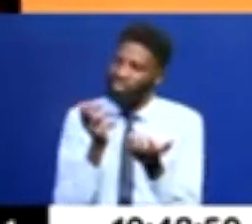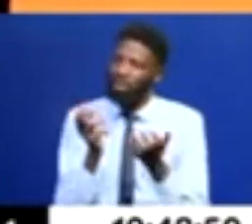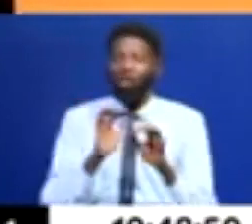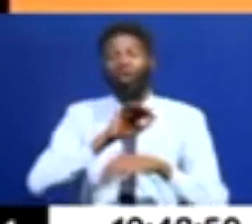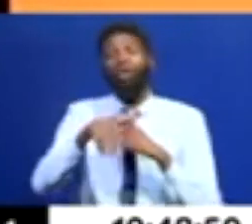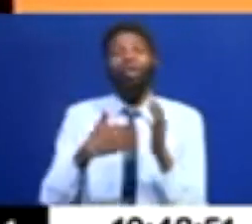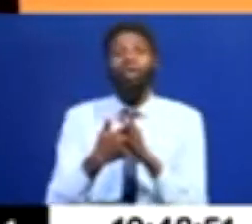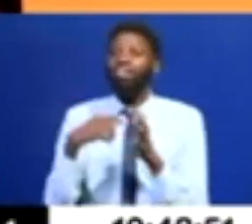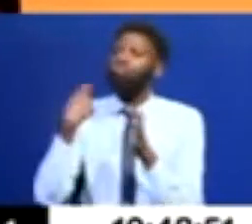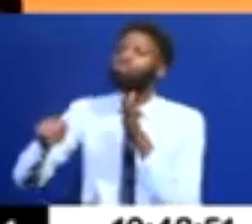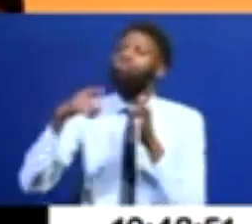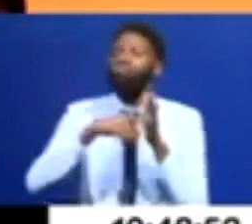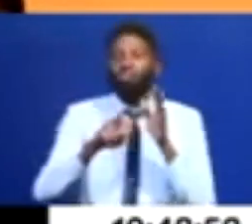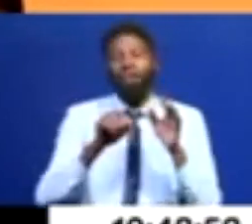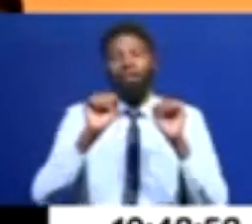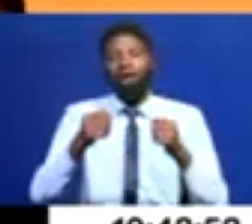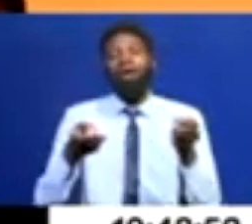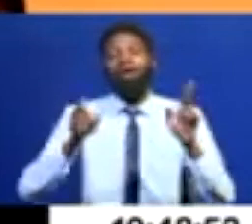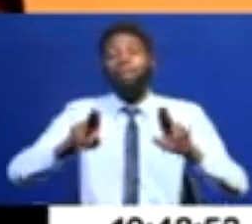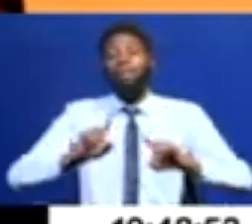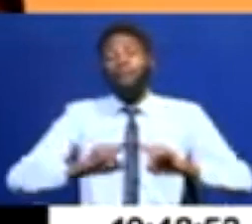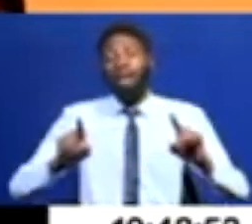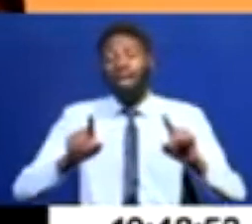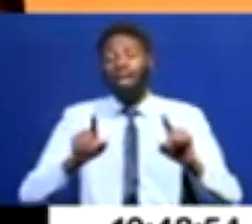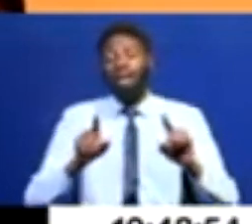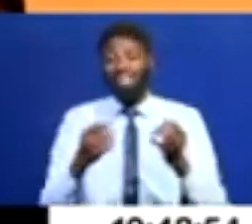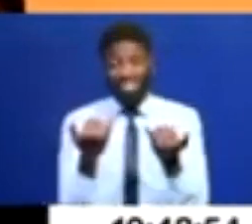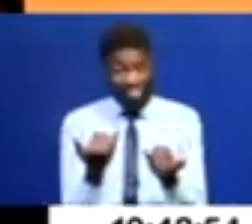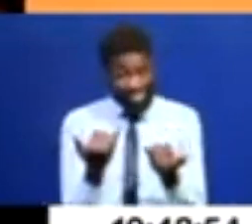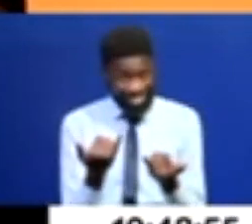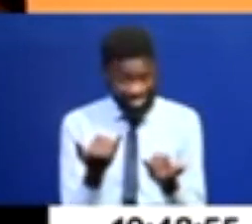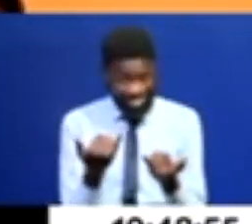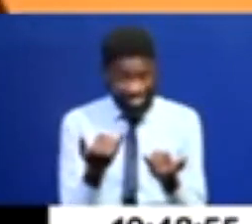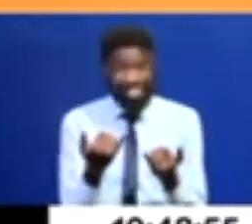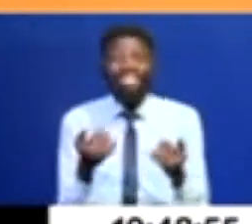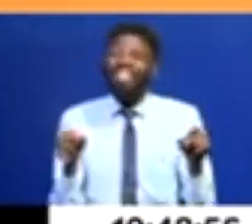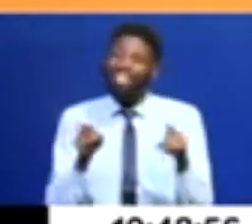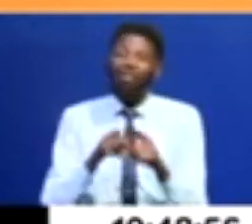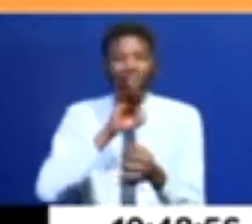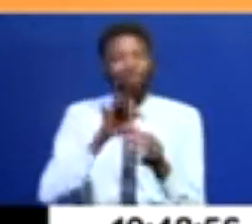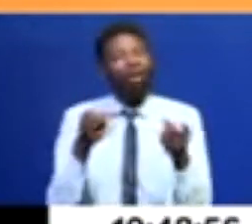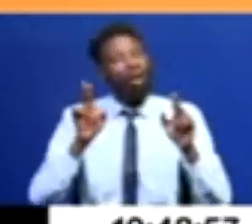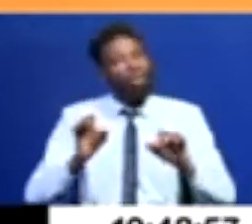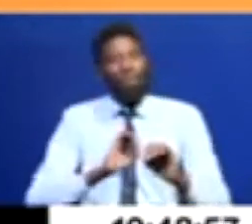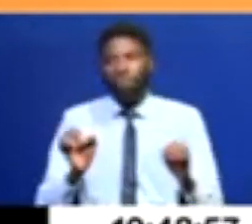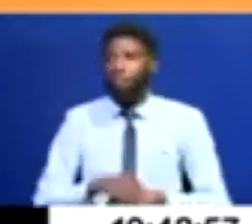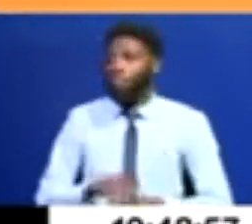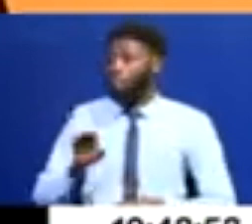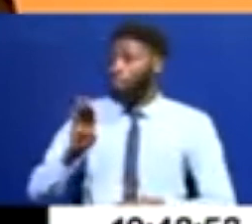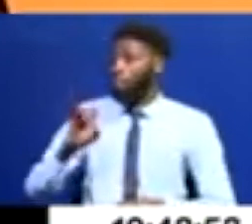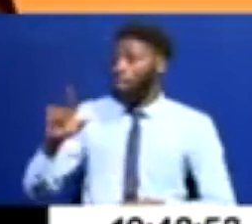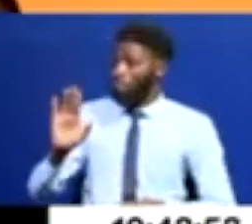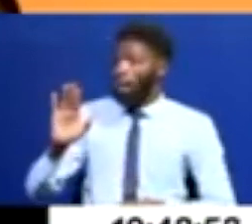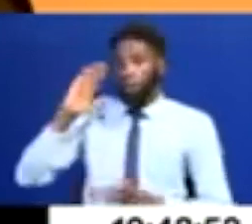and you will be able to do them. Mm-hmm. But practically, this is not the case. That is the now ideal situation. That this bill based is anticipating. On the bill, based mm-hmm. on the bill.